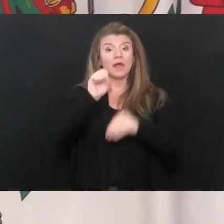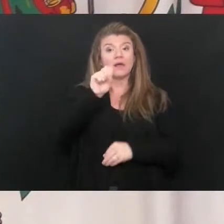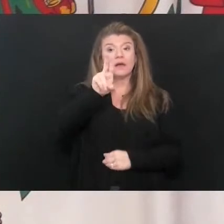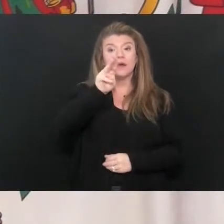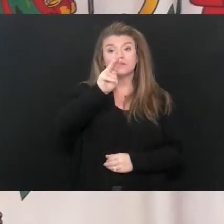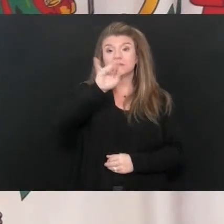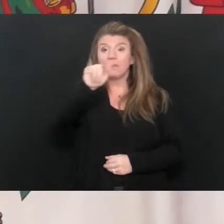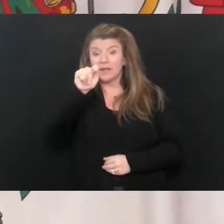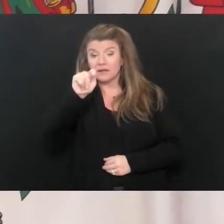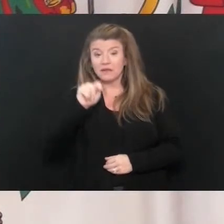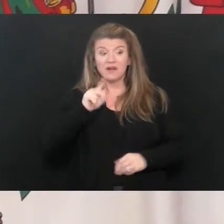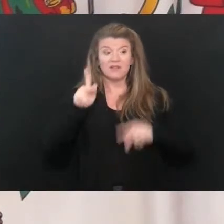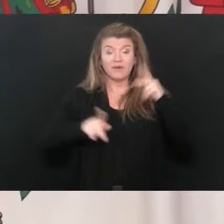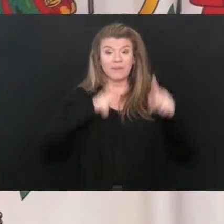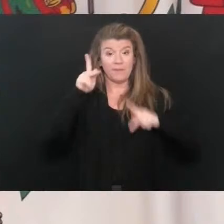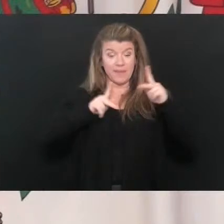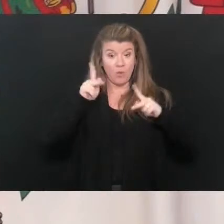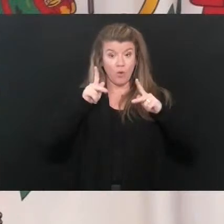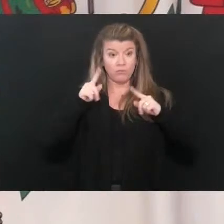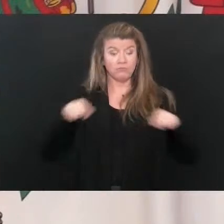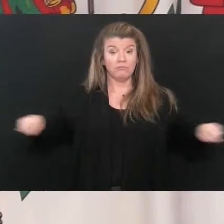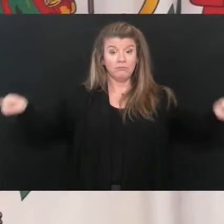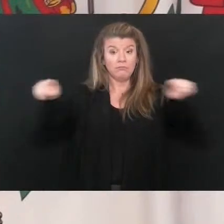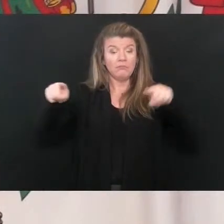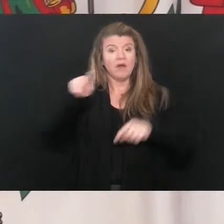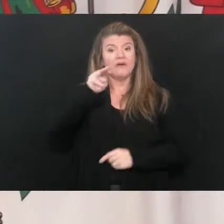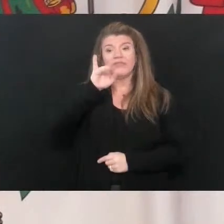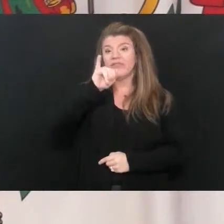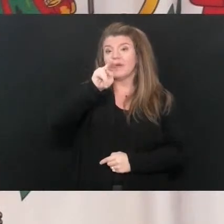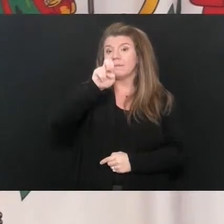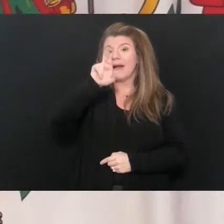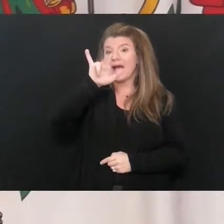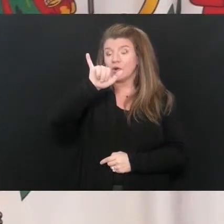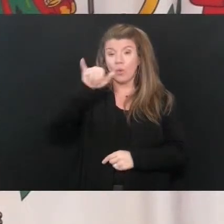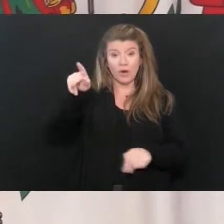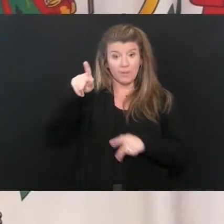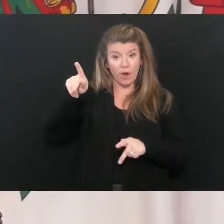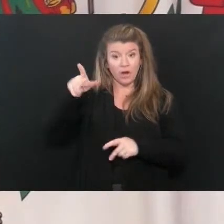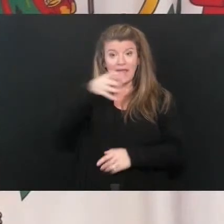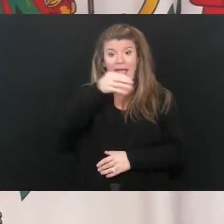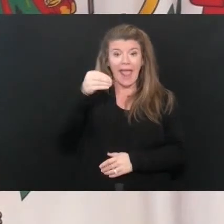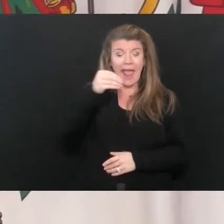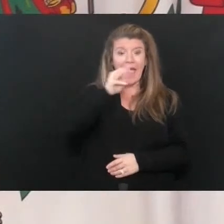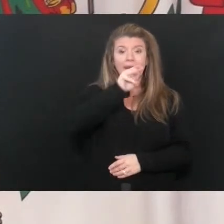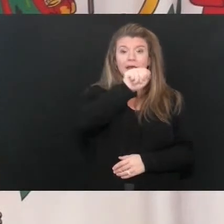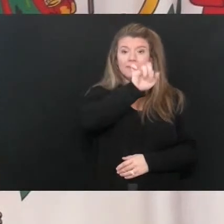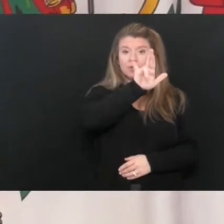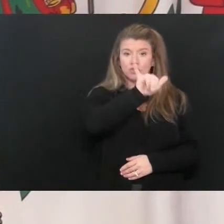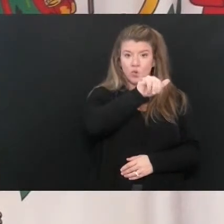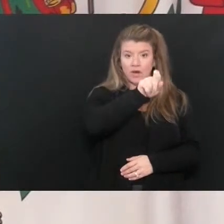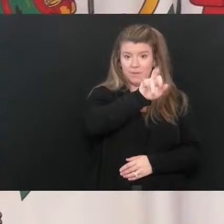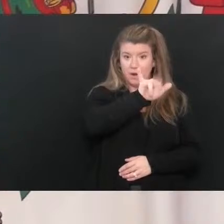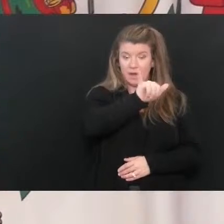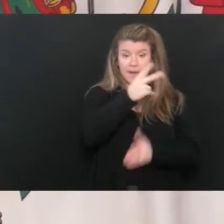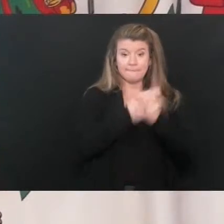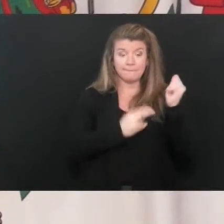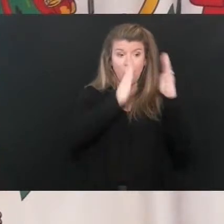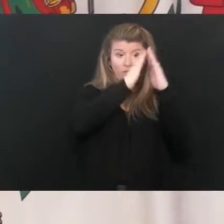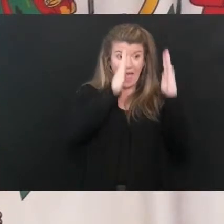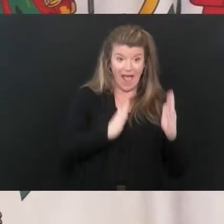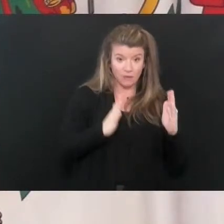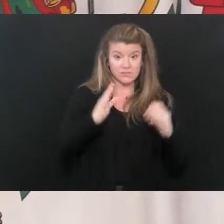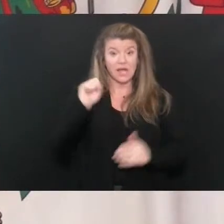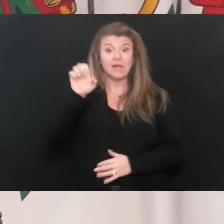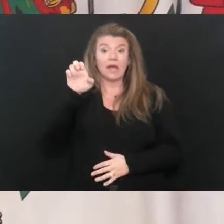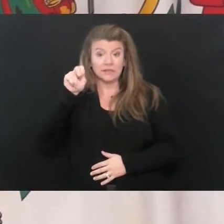the people from the standpoint of the minority party and the majority party in both the House and the